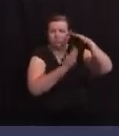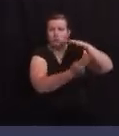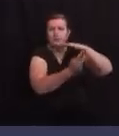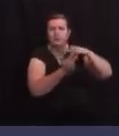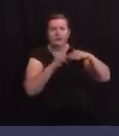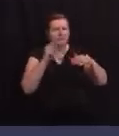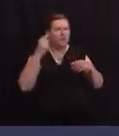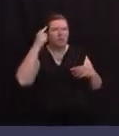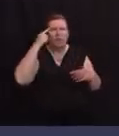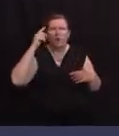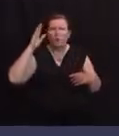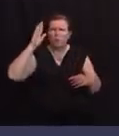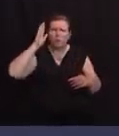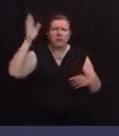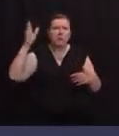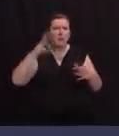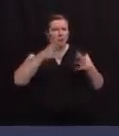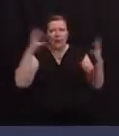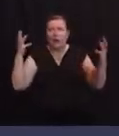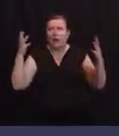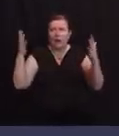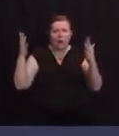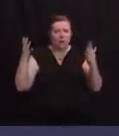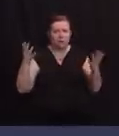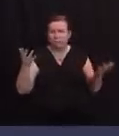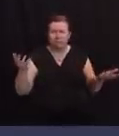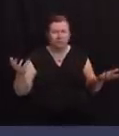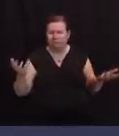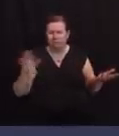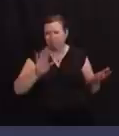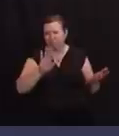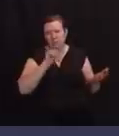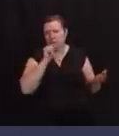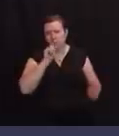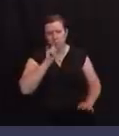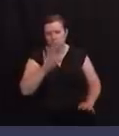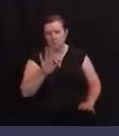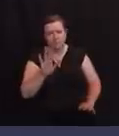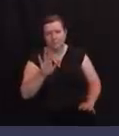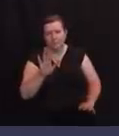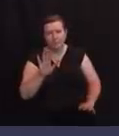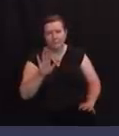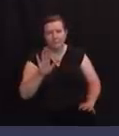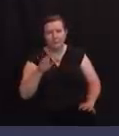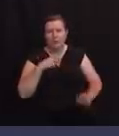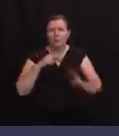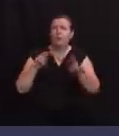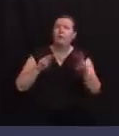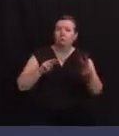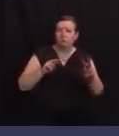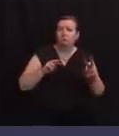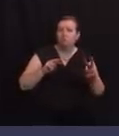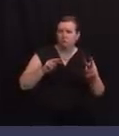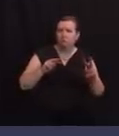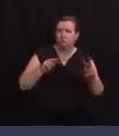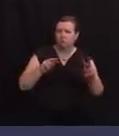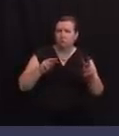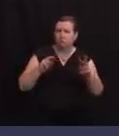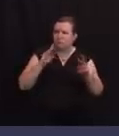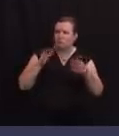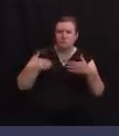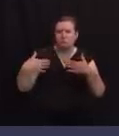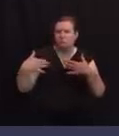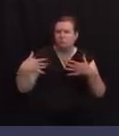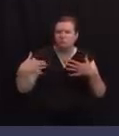just to sort of go like this in June to try to get a bigger number to cover up. That we just haven't done that. So the process, I